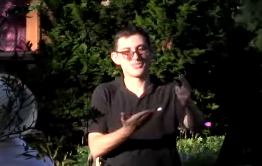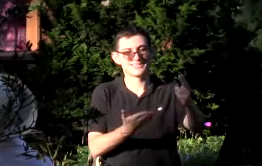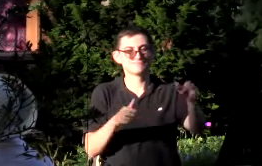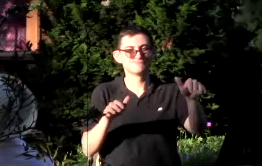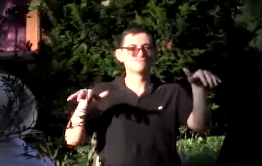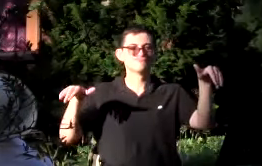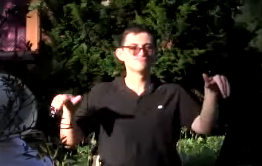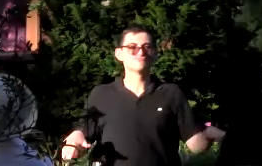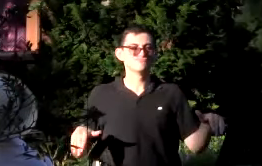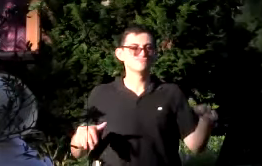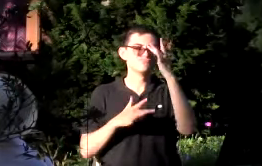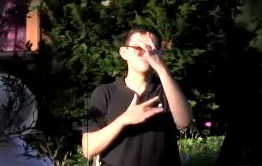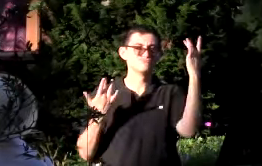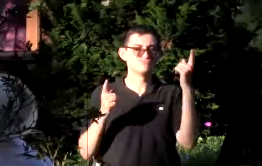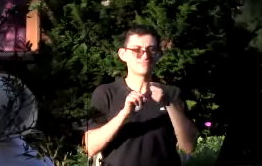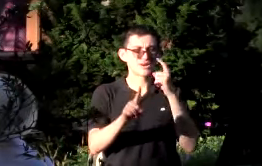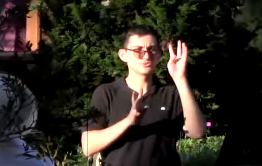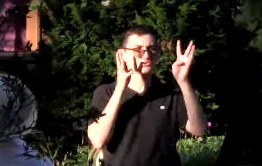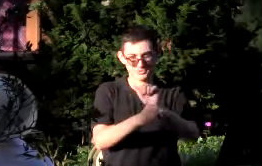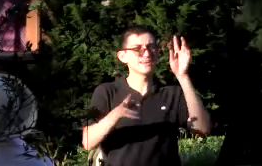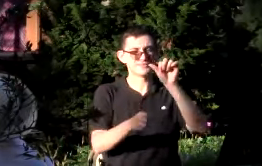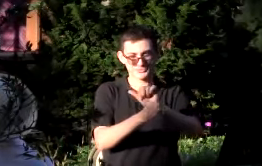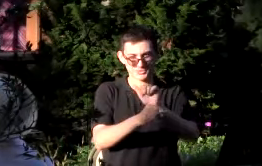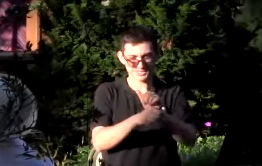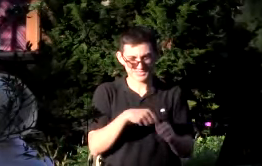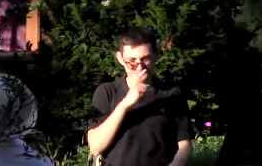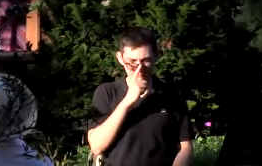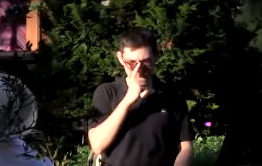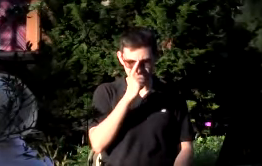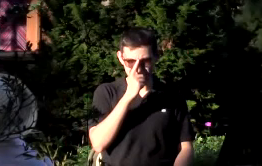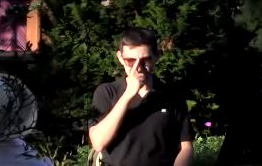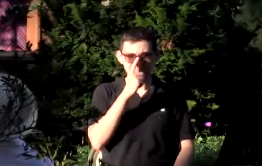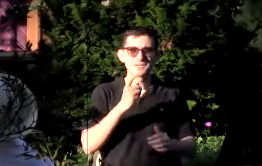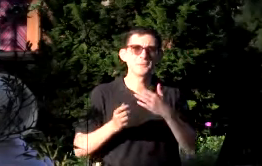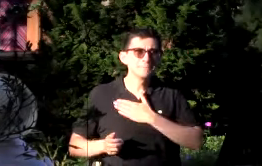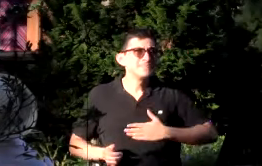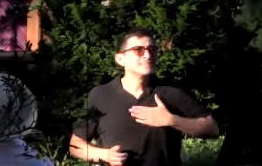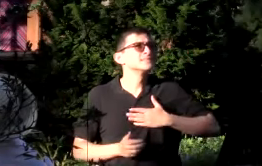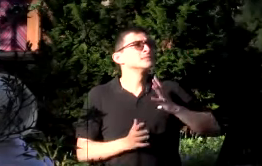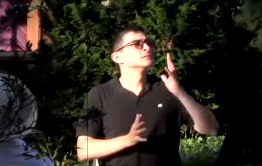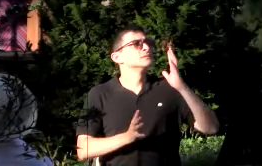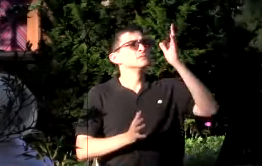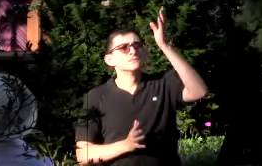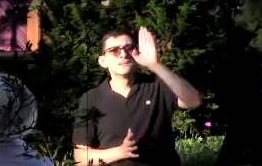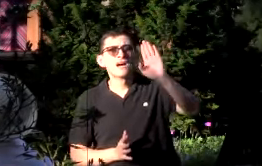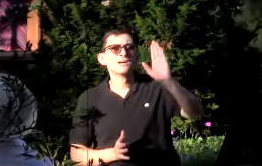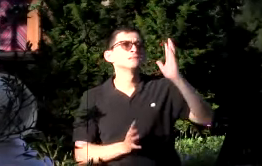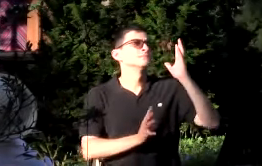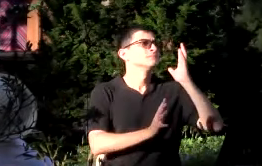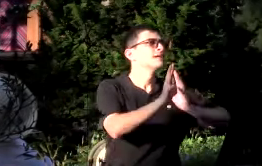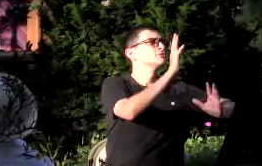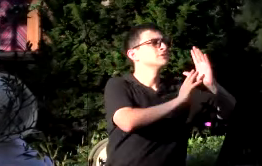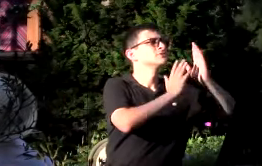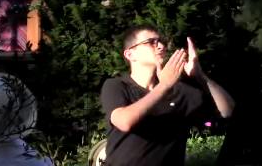do. Our God and God of our ancestors, be pleased with our rest. Sanctify us with your